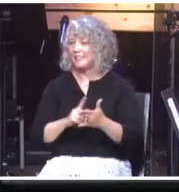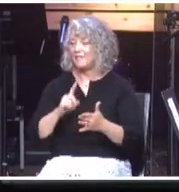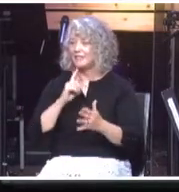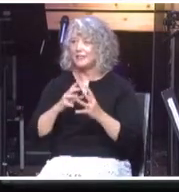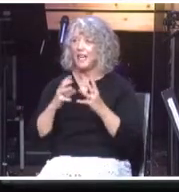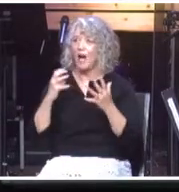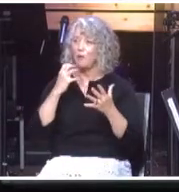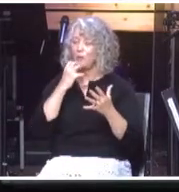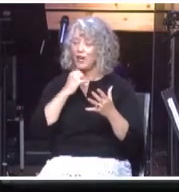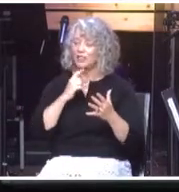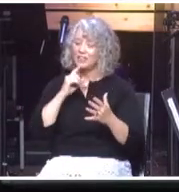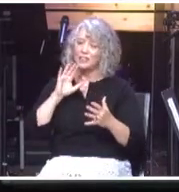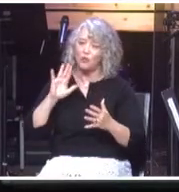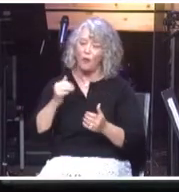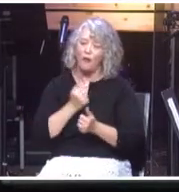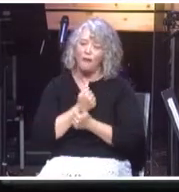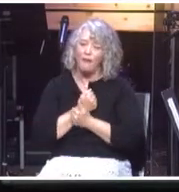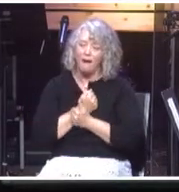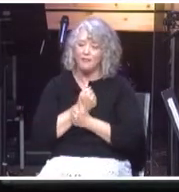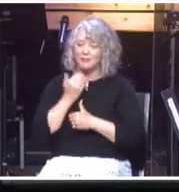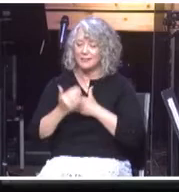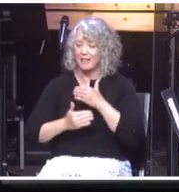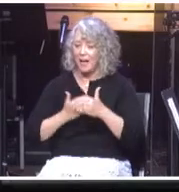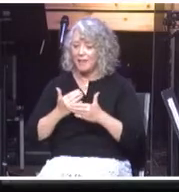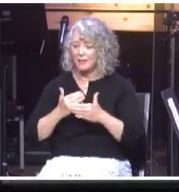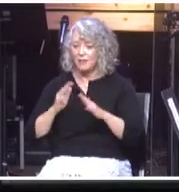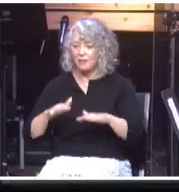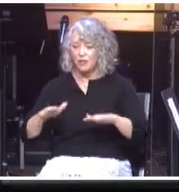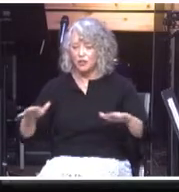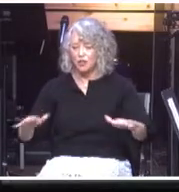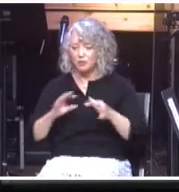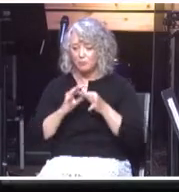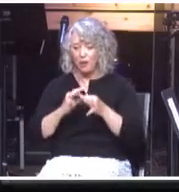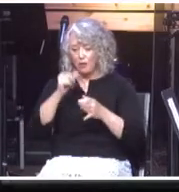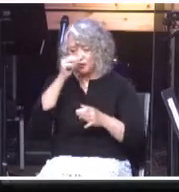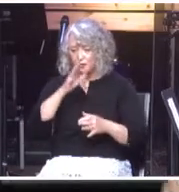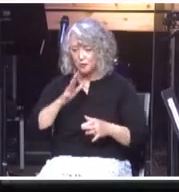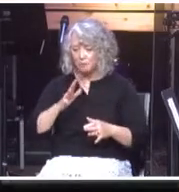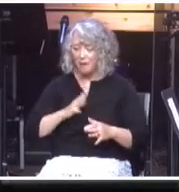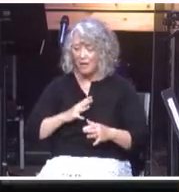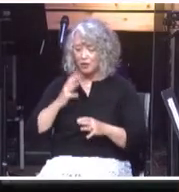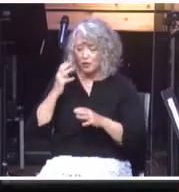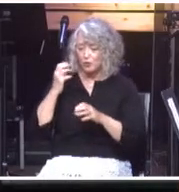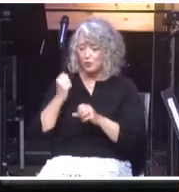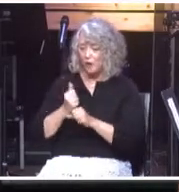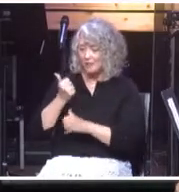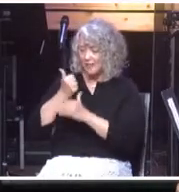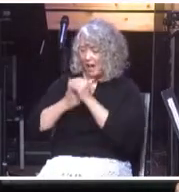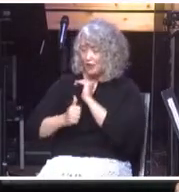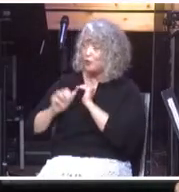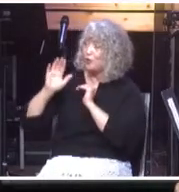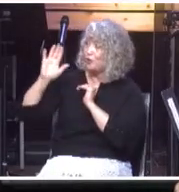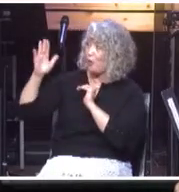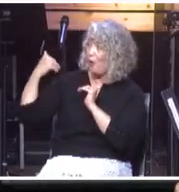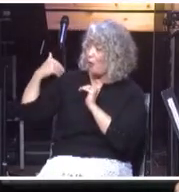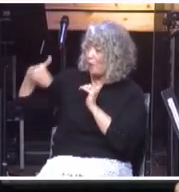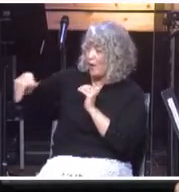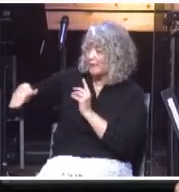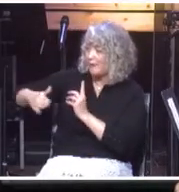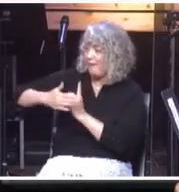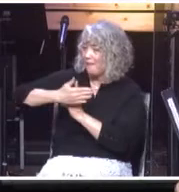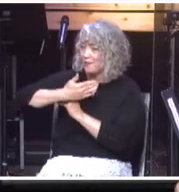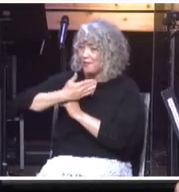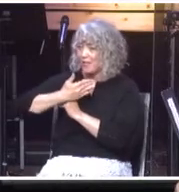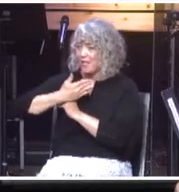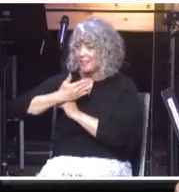loving kindness, O God! Therefore, the children of men put their trust under the shadow of your wings.